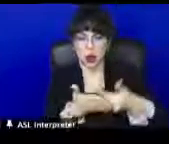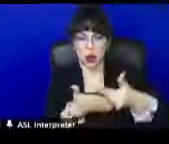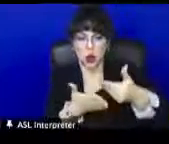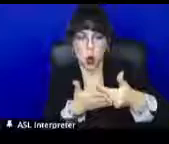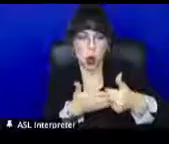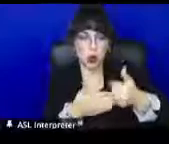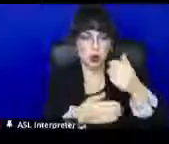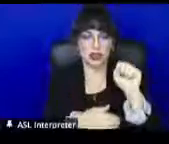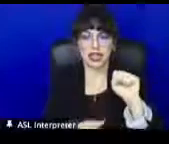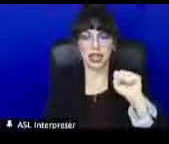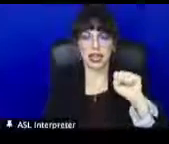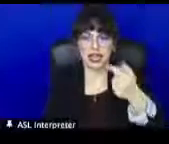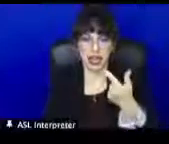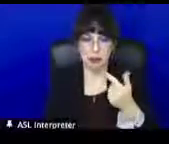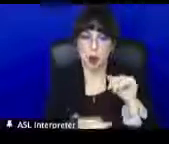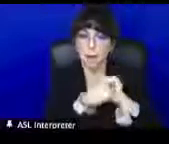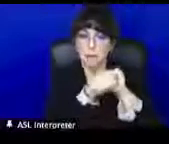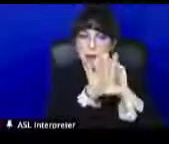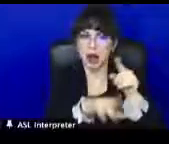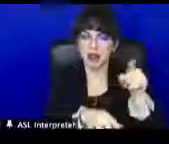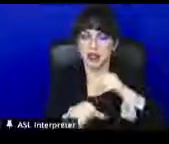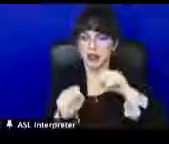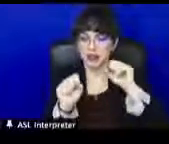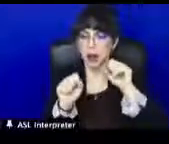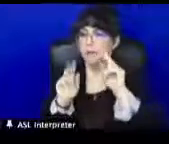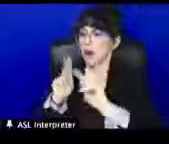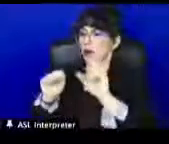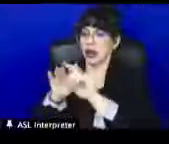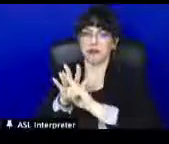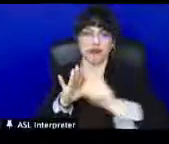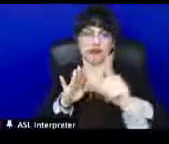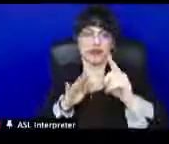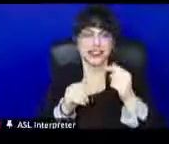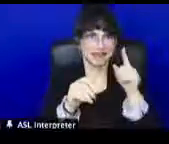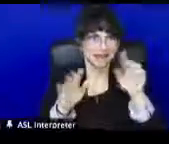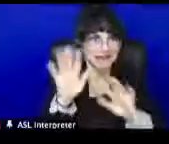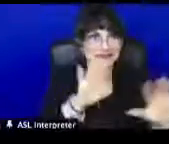Mountains, where people could escape urbanization and experience wild nature.